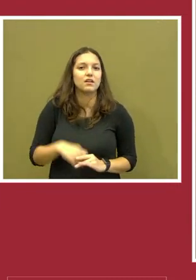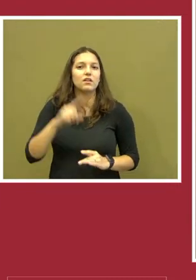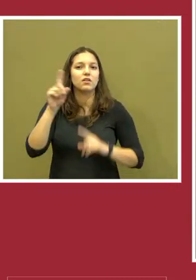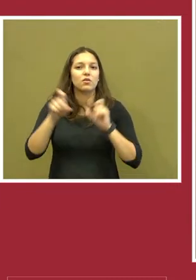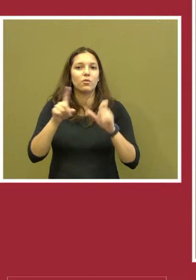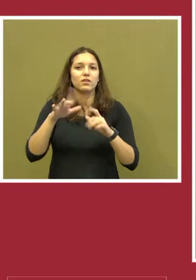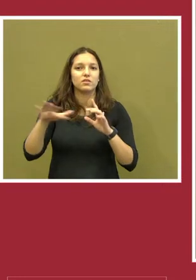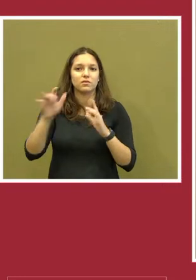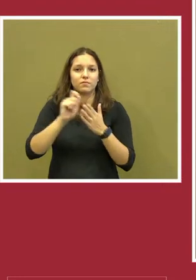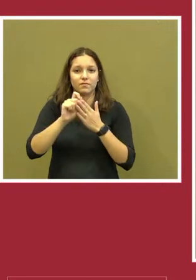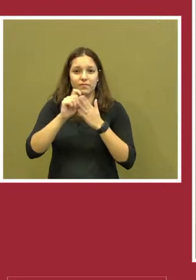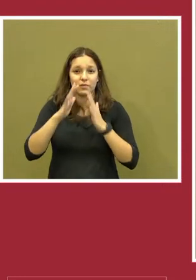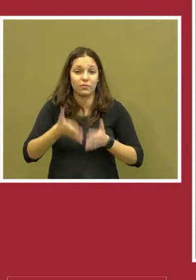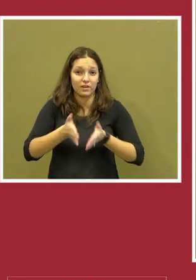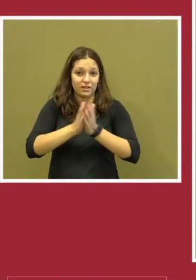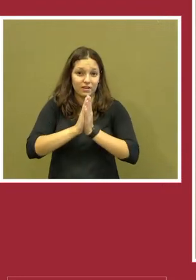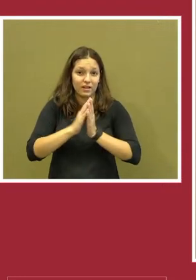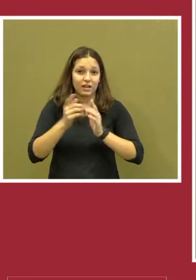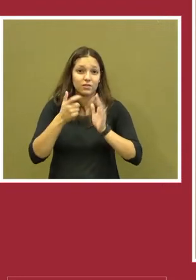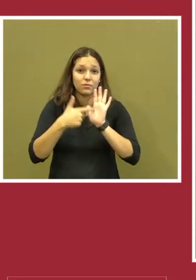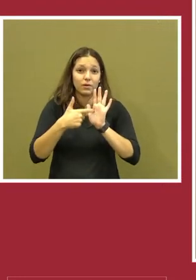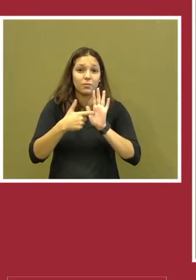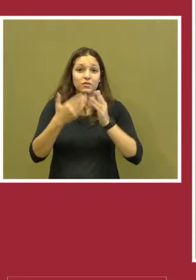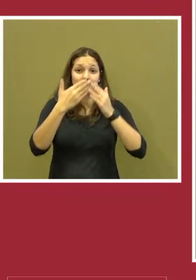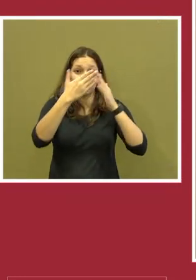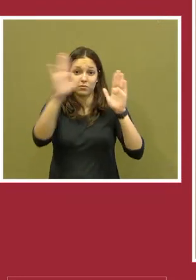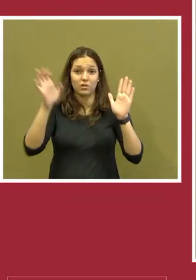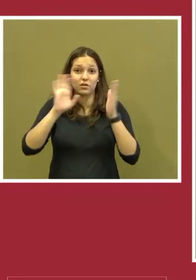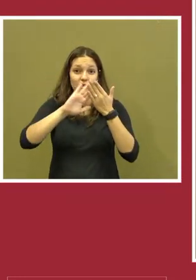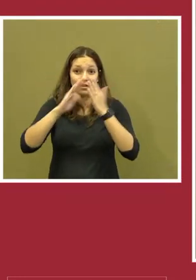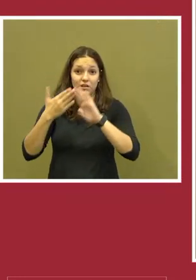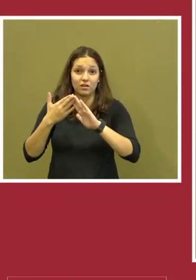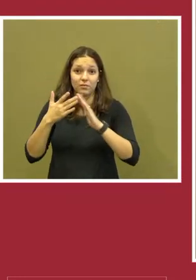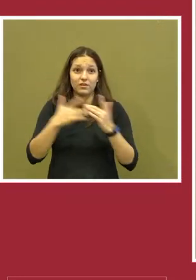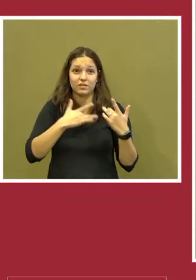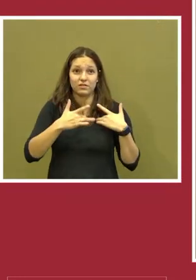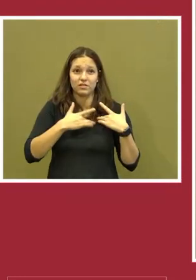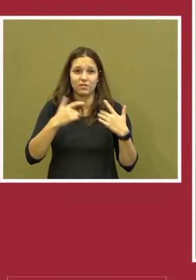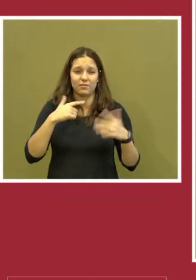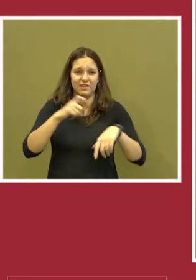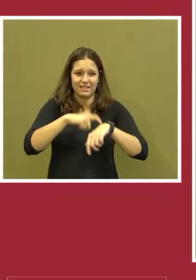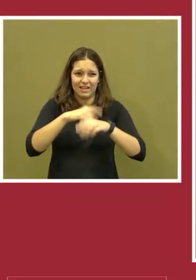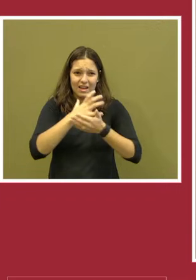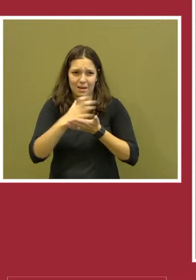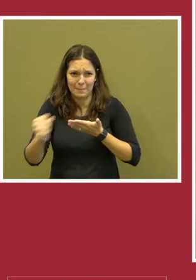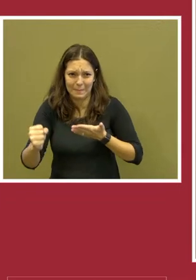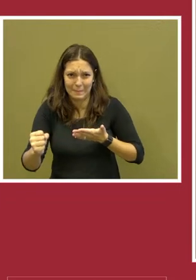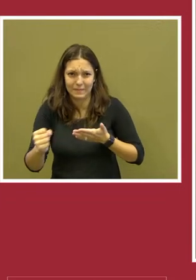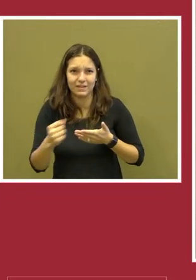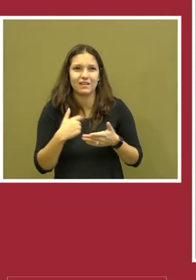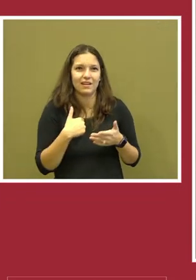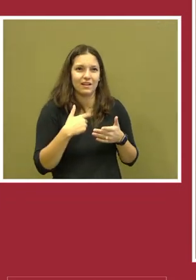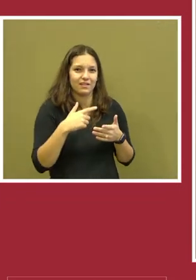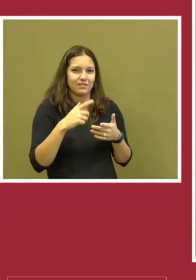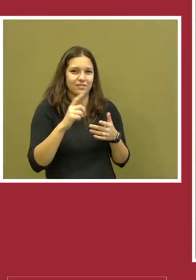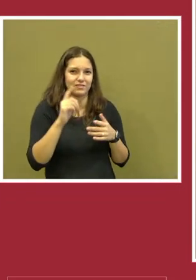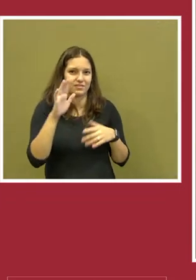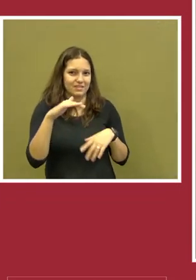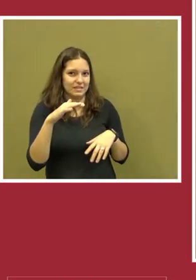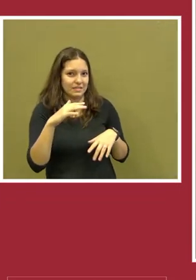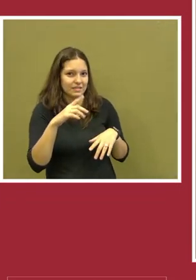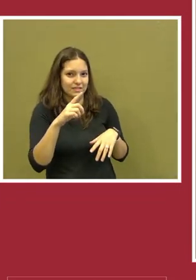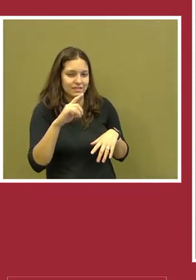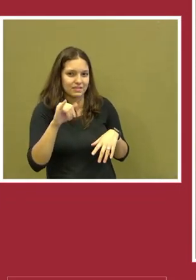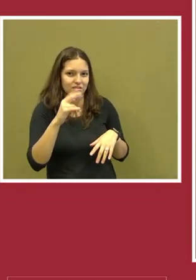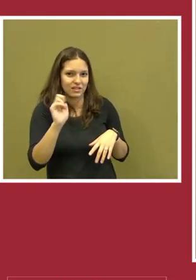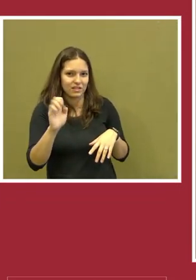local journalist asks represent the broader community's concerns. I'm running out of time, so I'll try to wrap up as fast as I can. I was trying to catch.